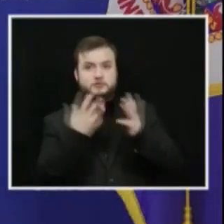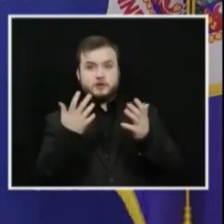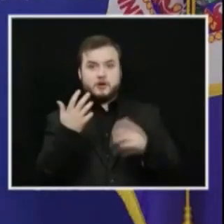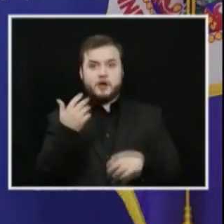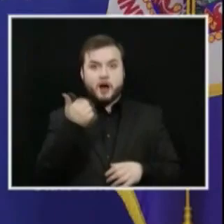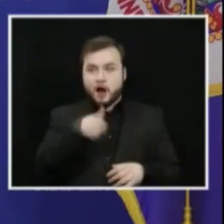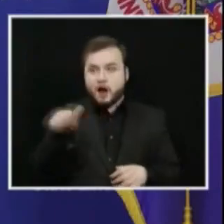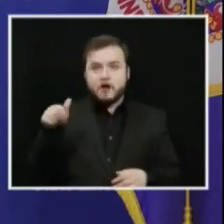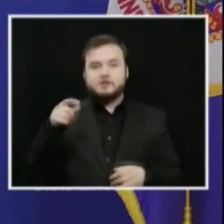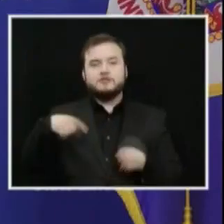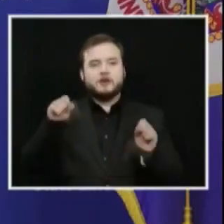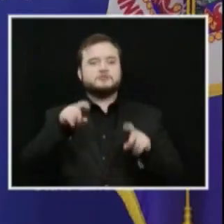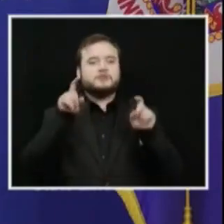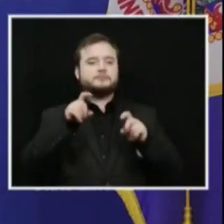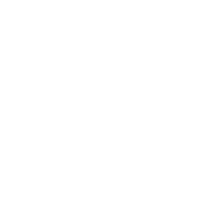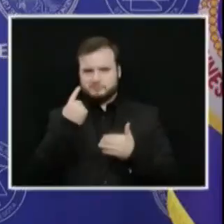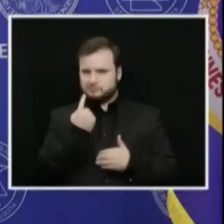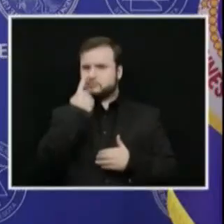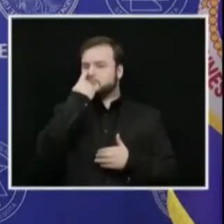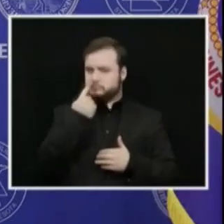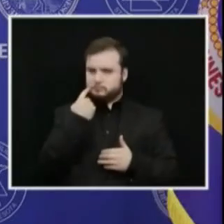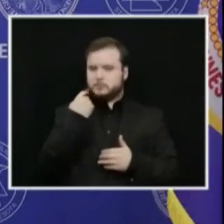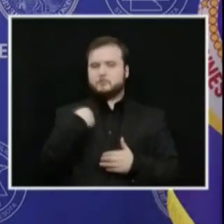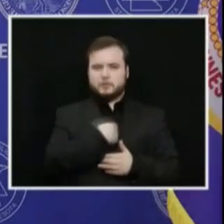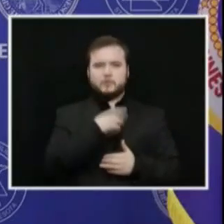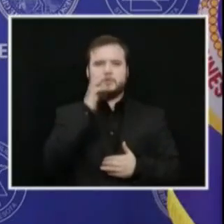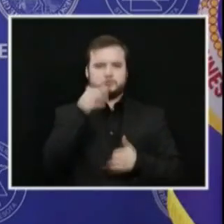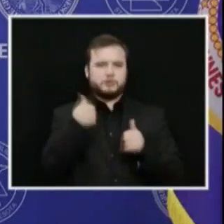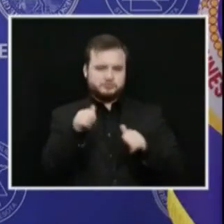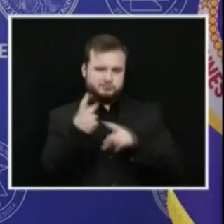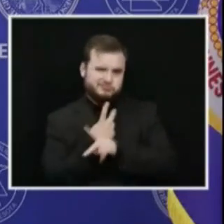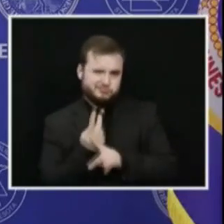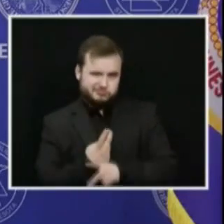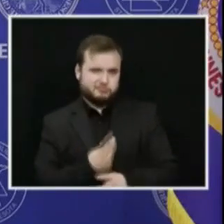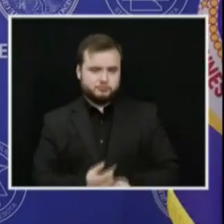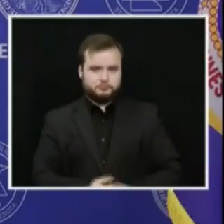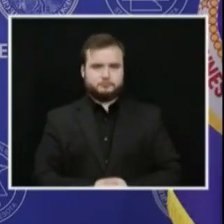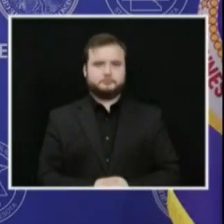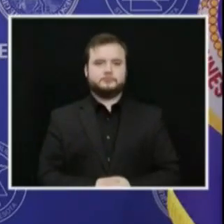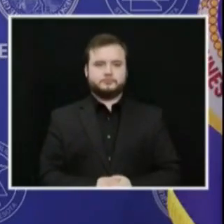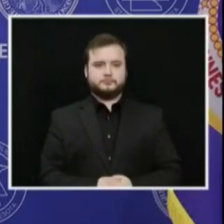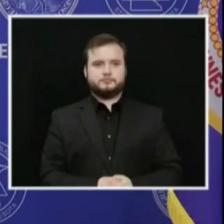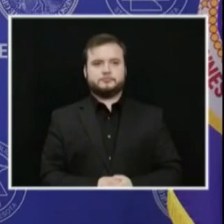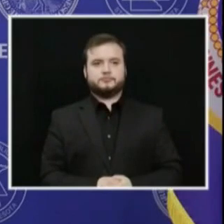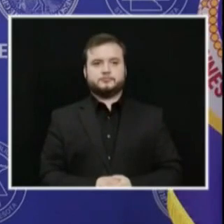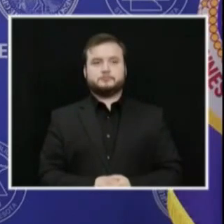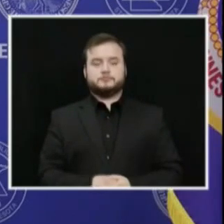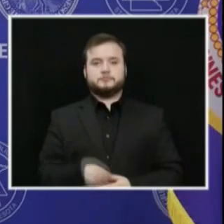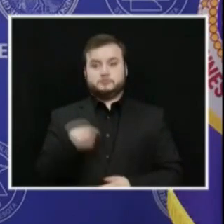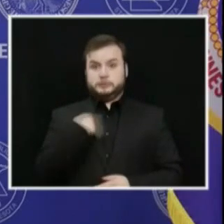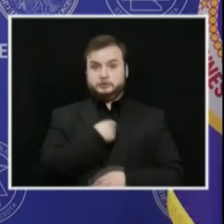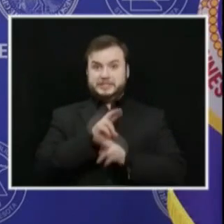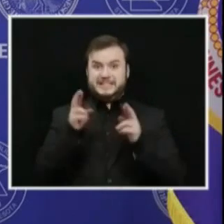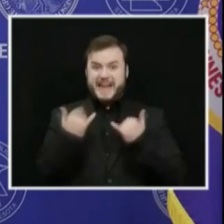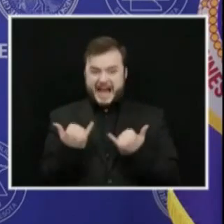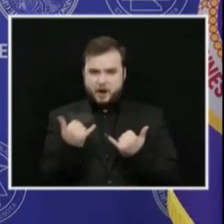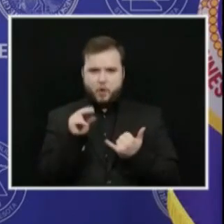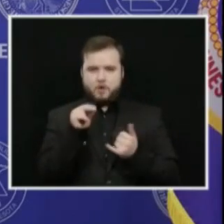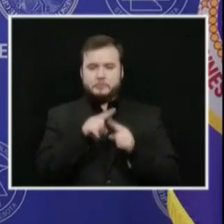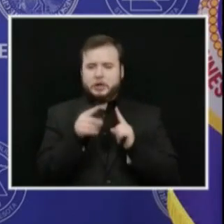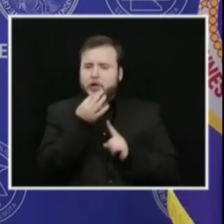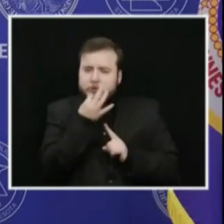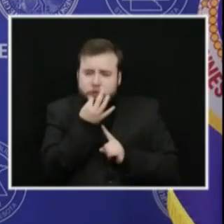in the coming days and weeks? It will. We're also going to be building, and this isn't ready today, but I hope it will be in very, very near